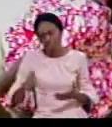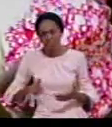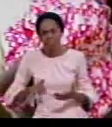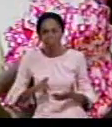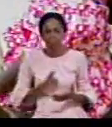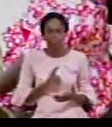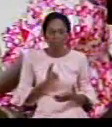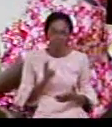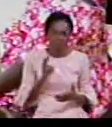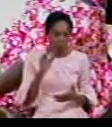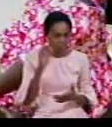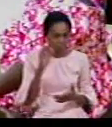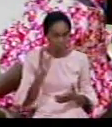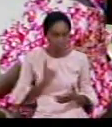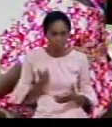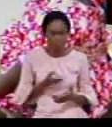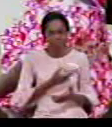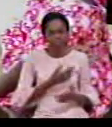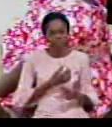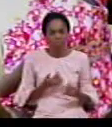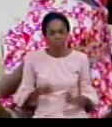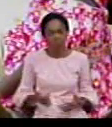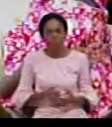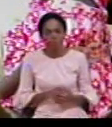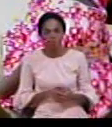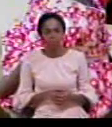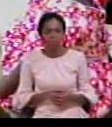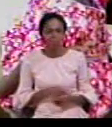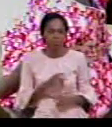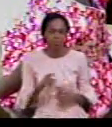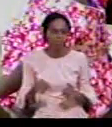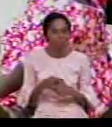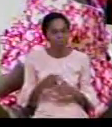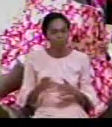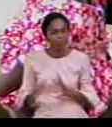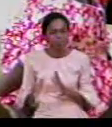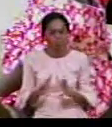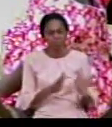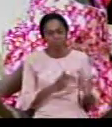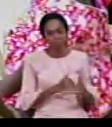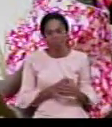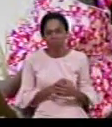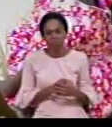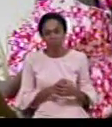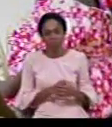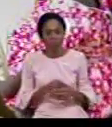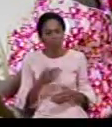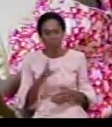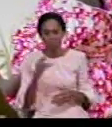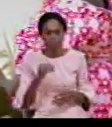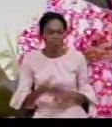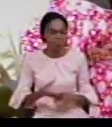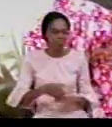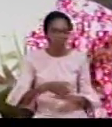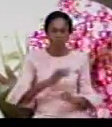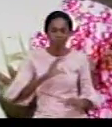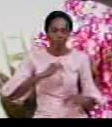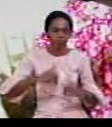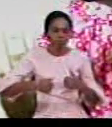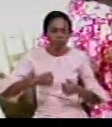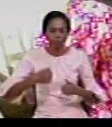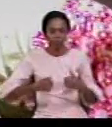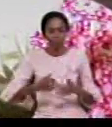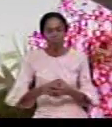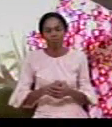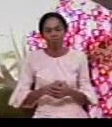came to the central church. There is no vehicle that will enter. And I was holding 514 naira. I said, how will I enter